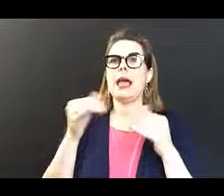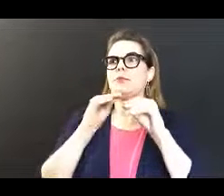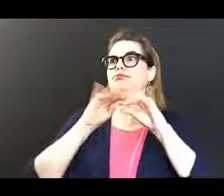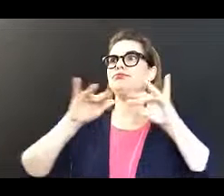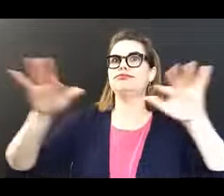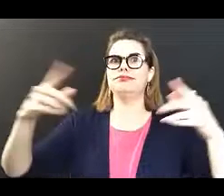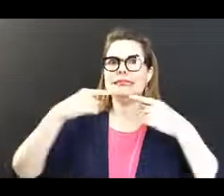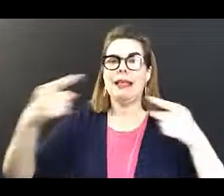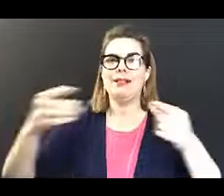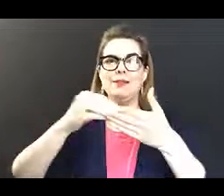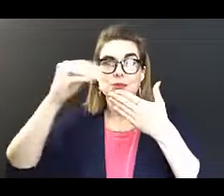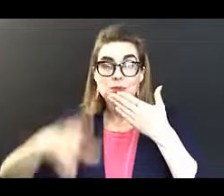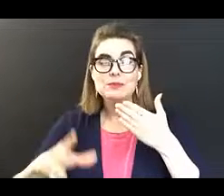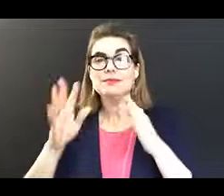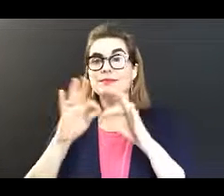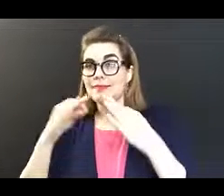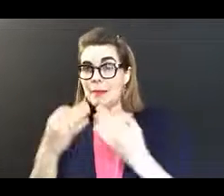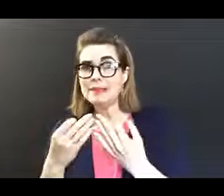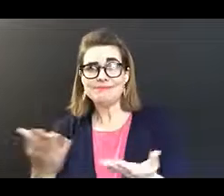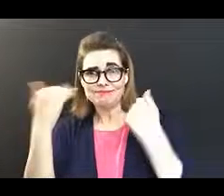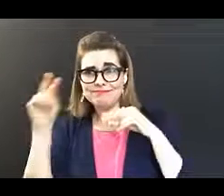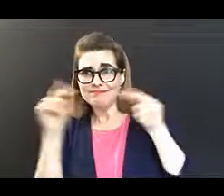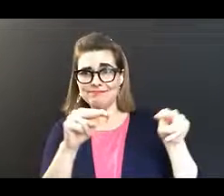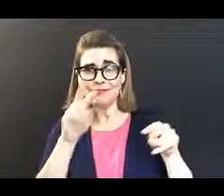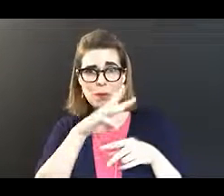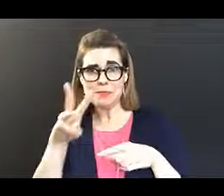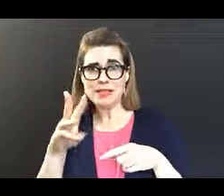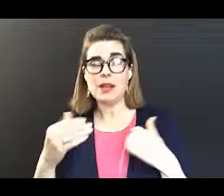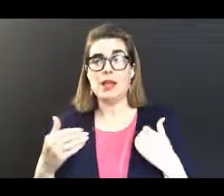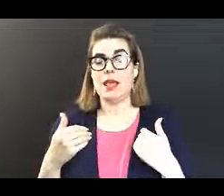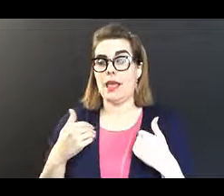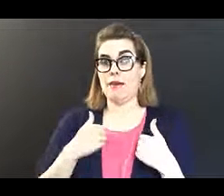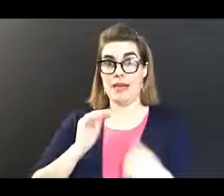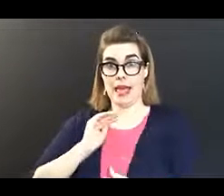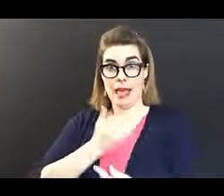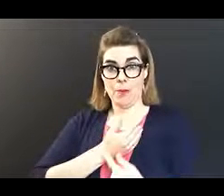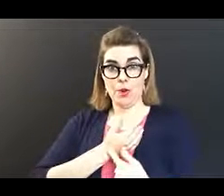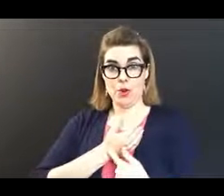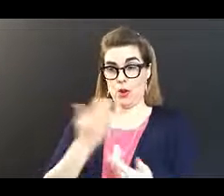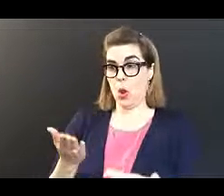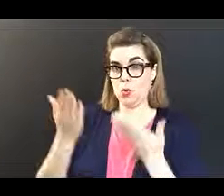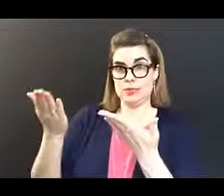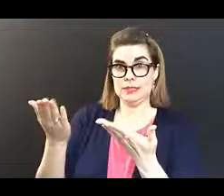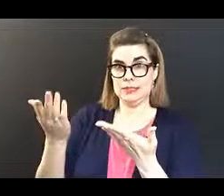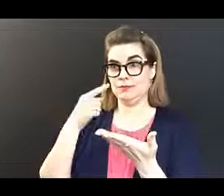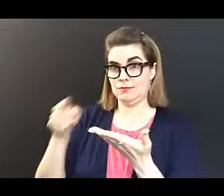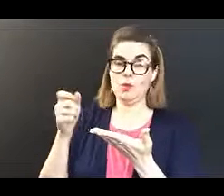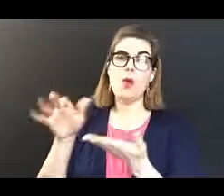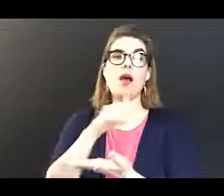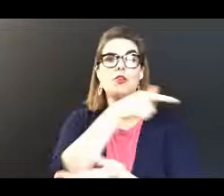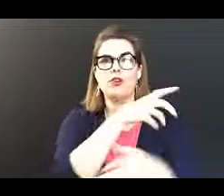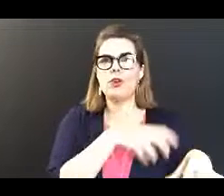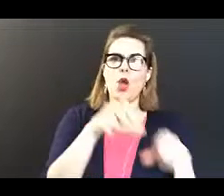to see some of the opportunities that either we're hosting or that others are hosting, and we want to share that information. We also